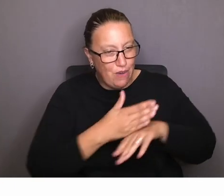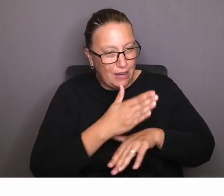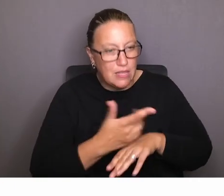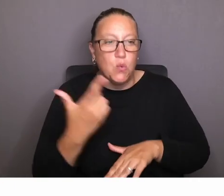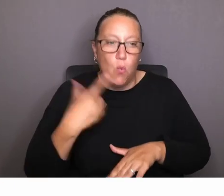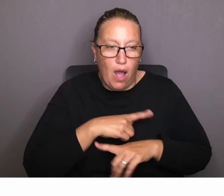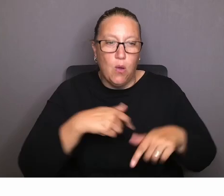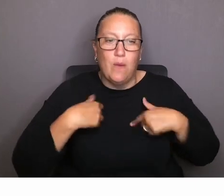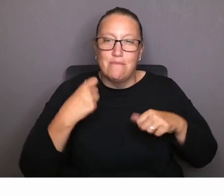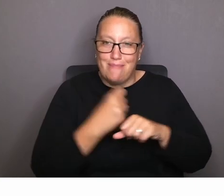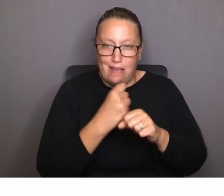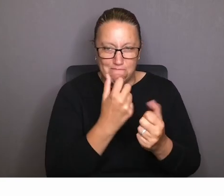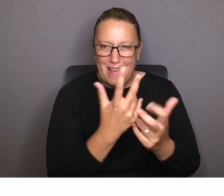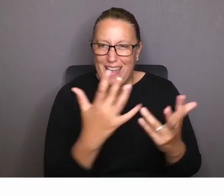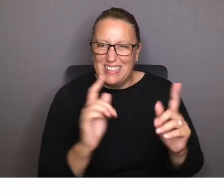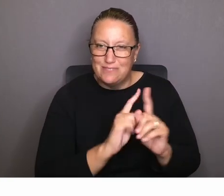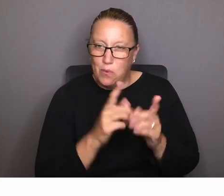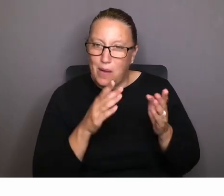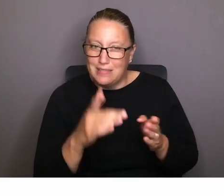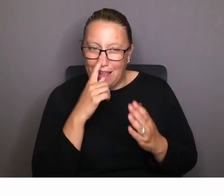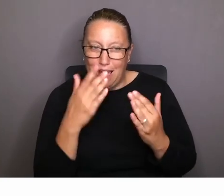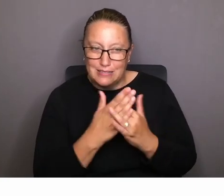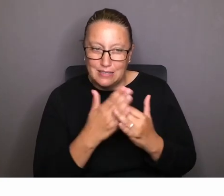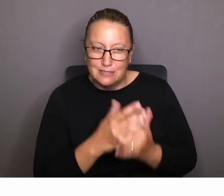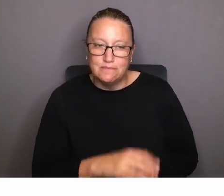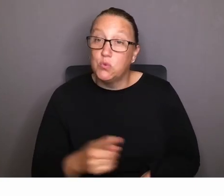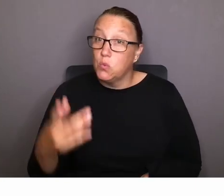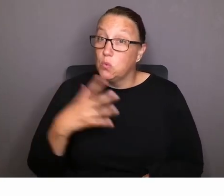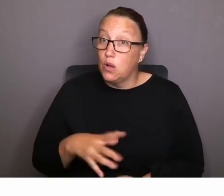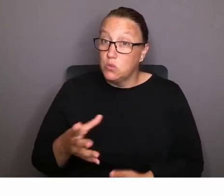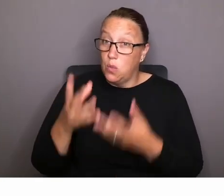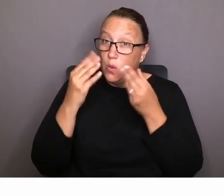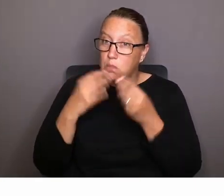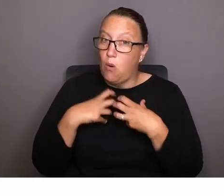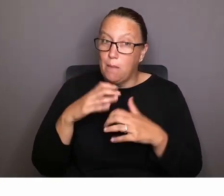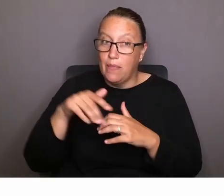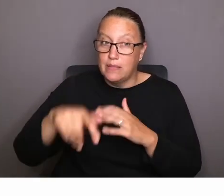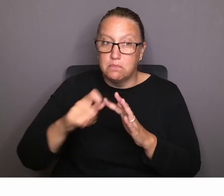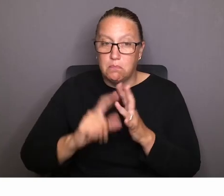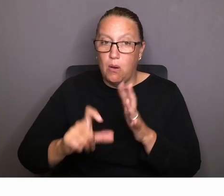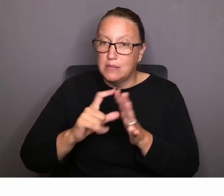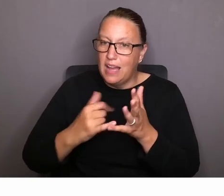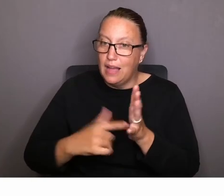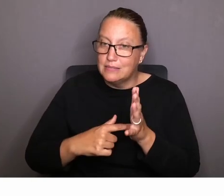in many accessible formats. If you would like to learn more about this podcast and CDAH, Head to